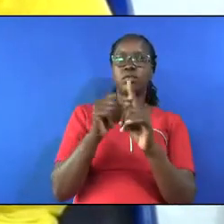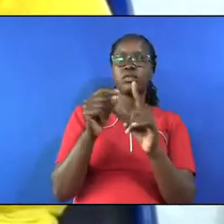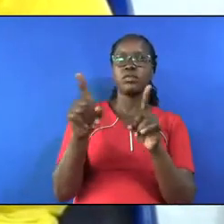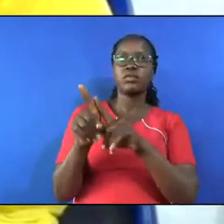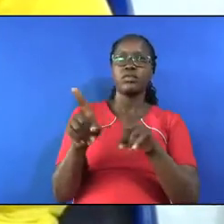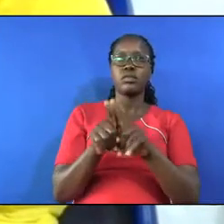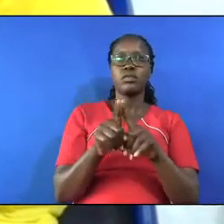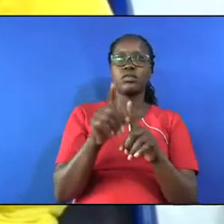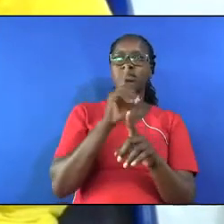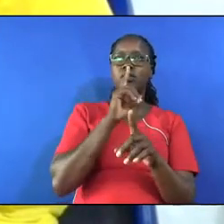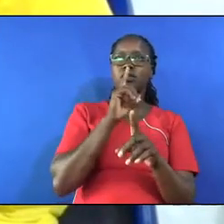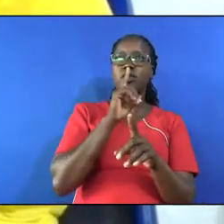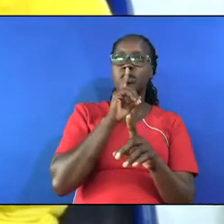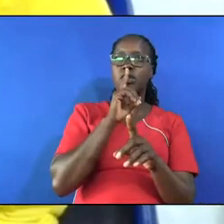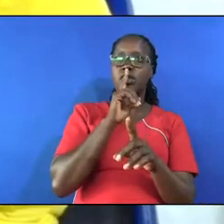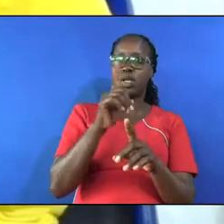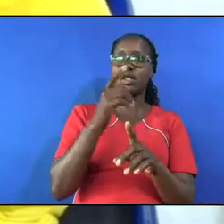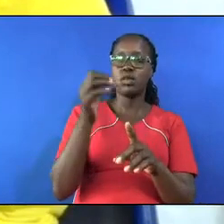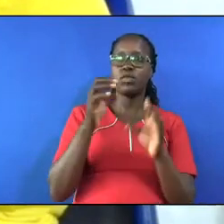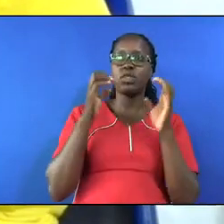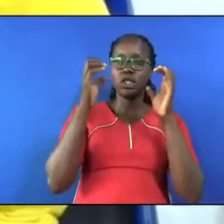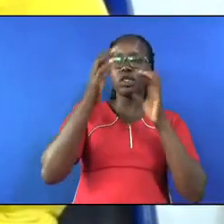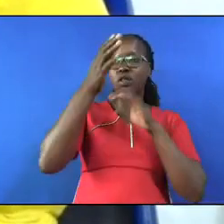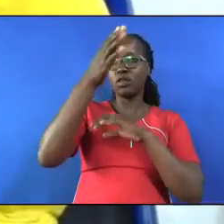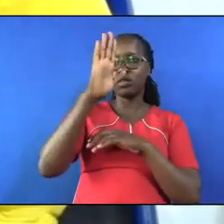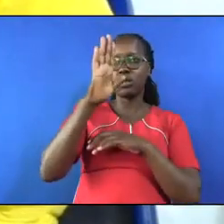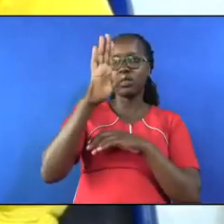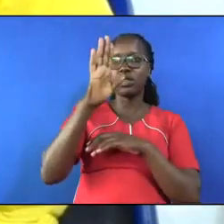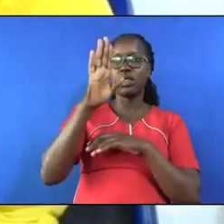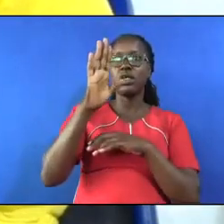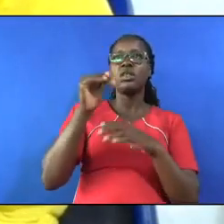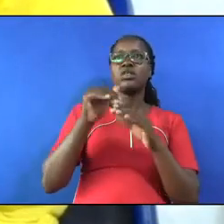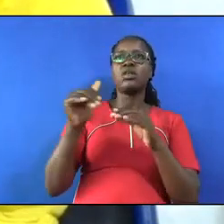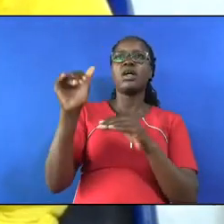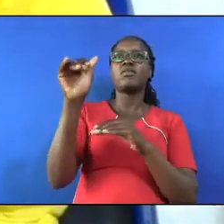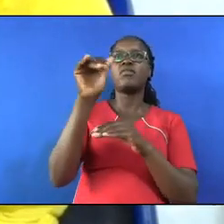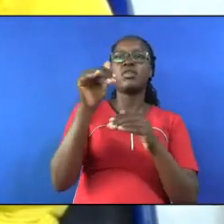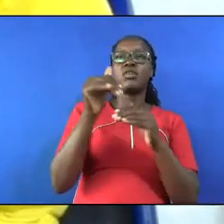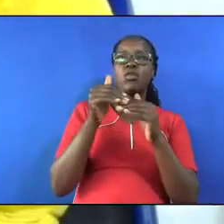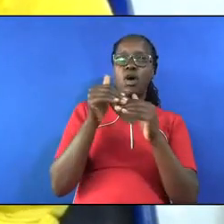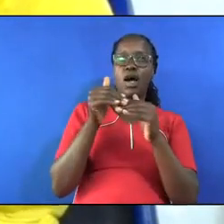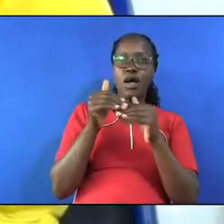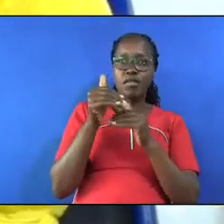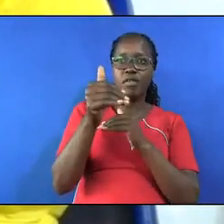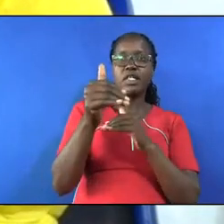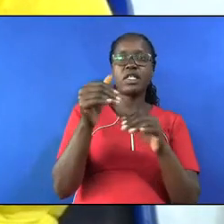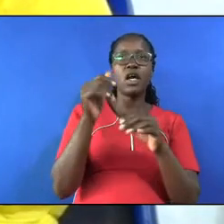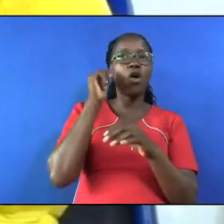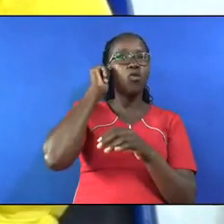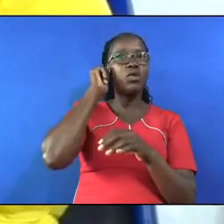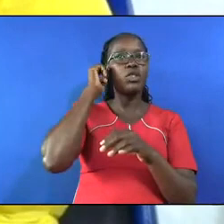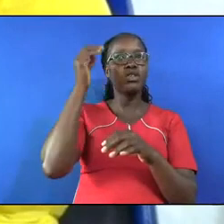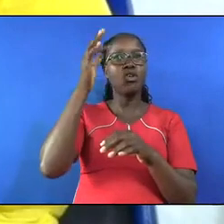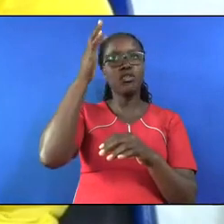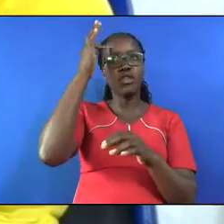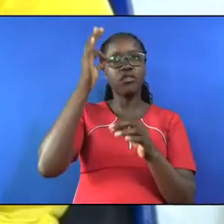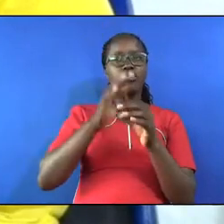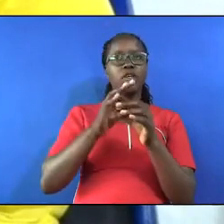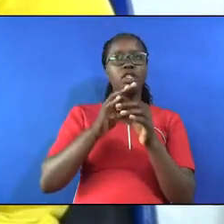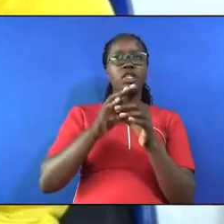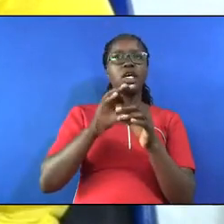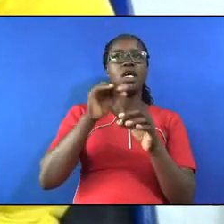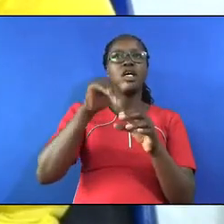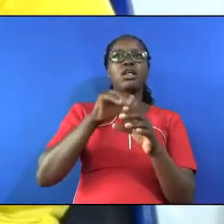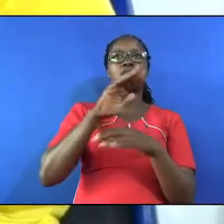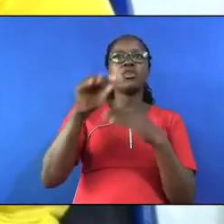and by the command of the eternal God, it is made known to all nations, so that